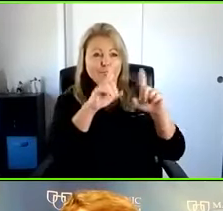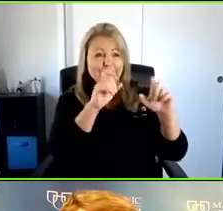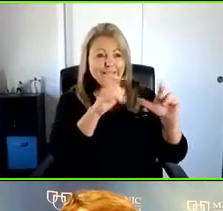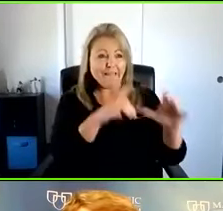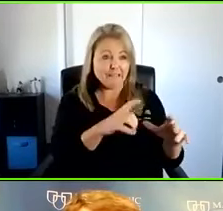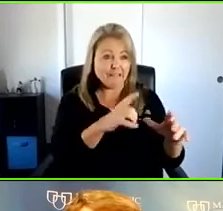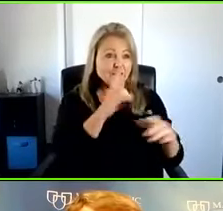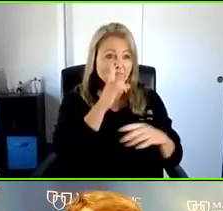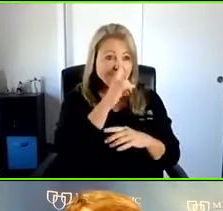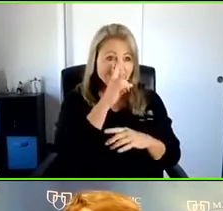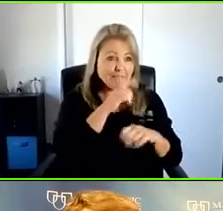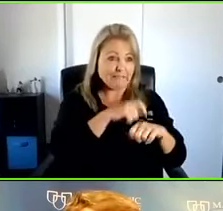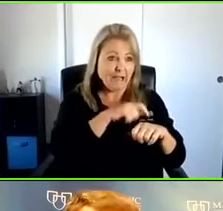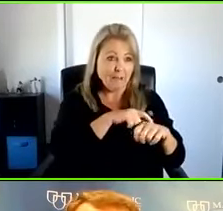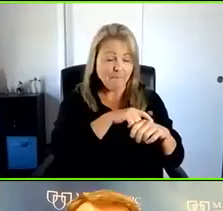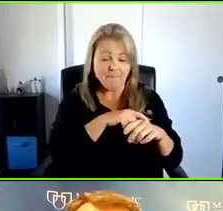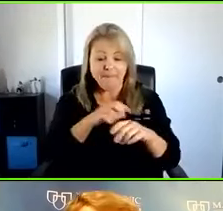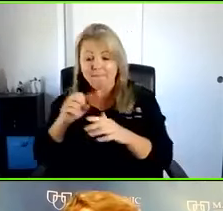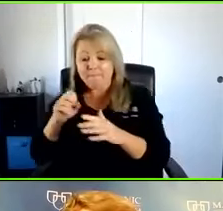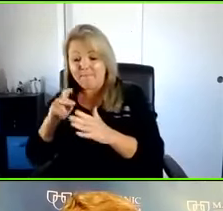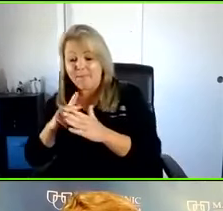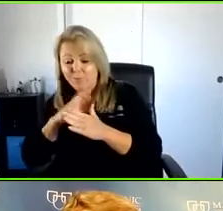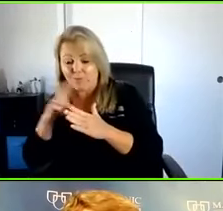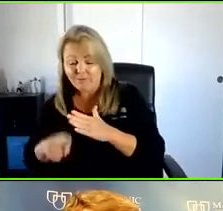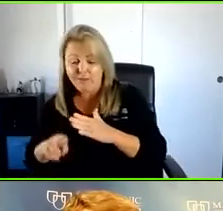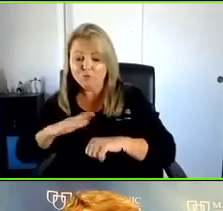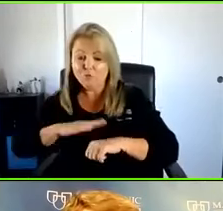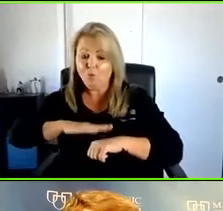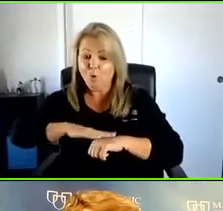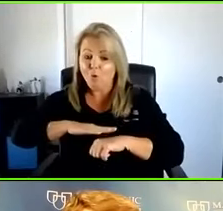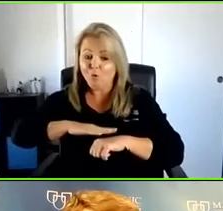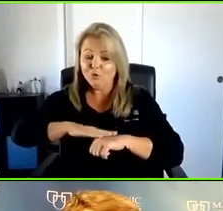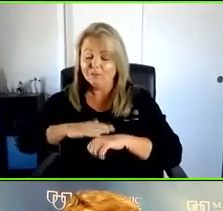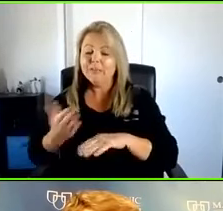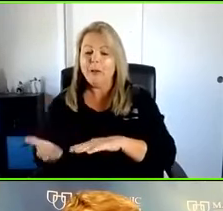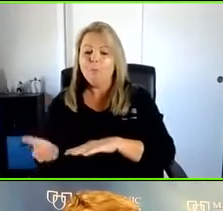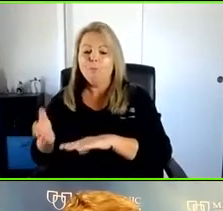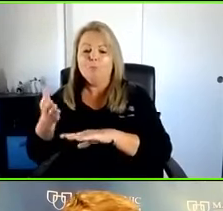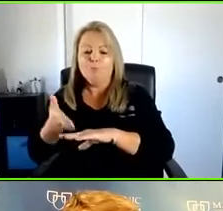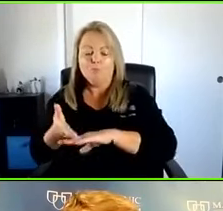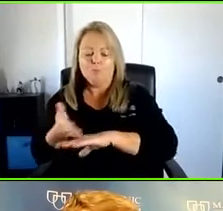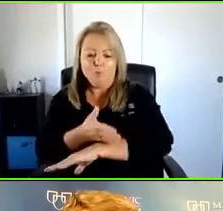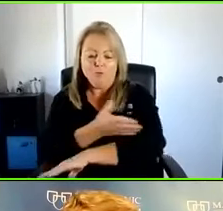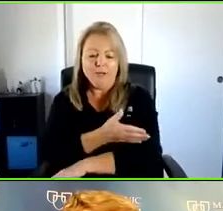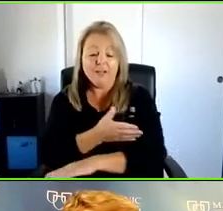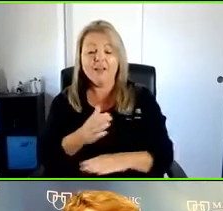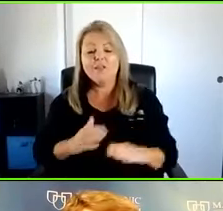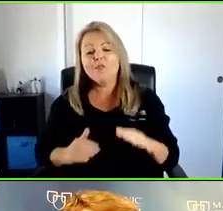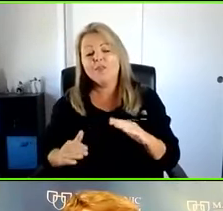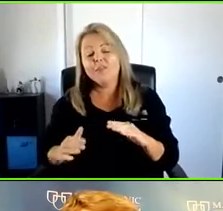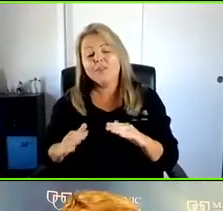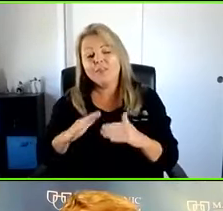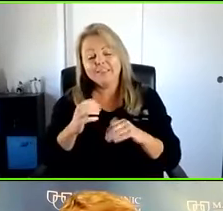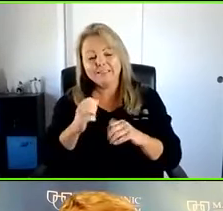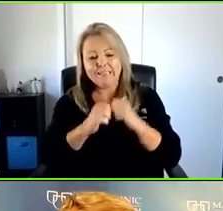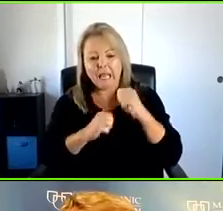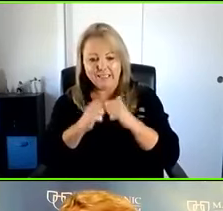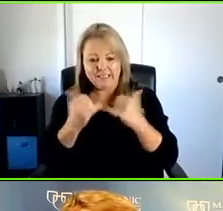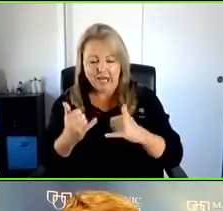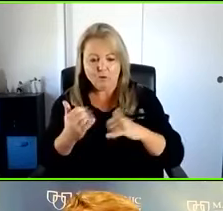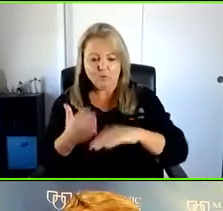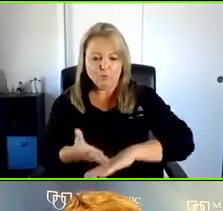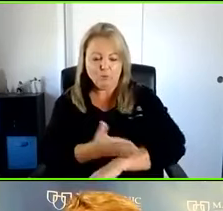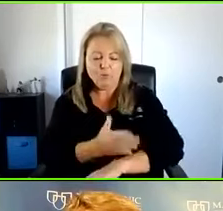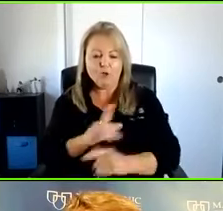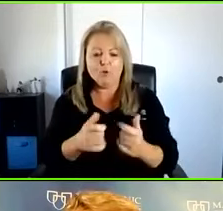what we would call in the caution zone, it has been improving. The collaborative forecasts that overall our status is improving in La Crosse County.